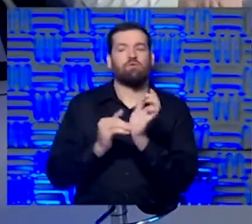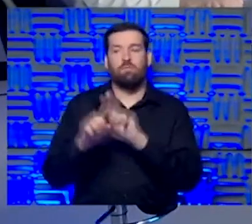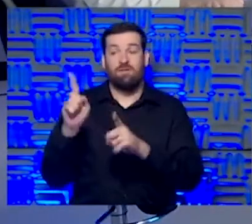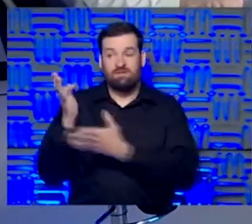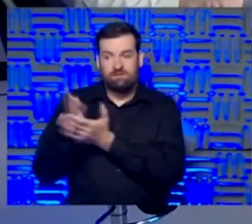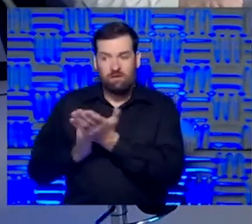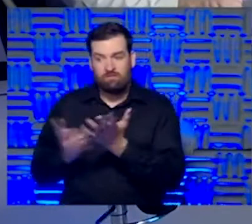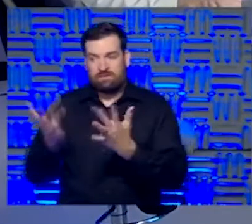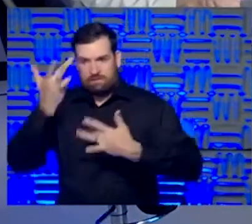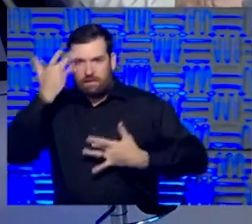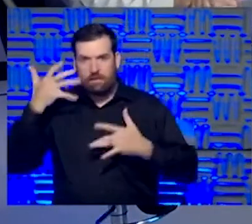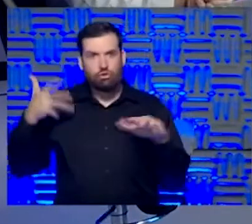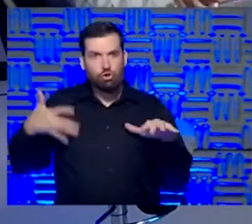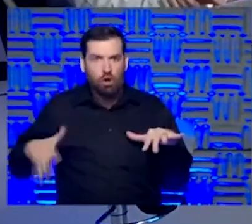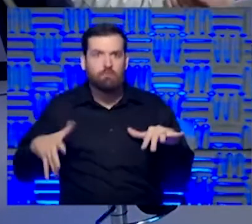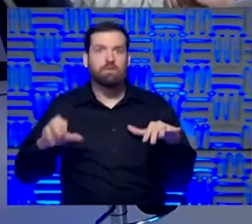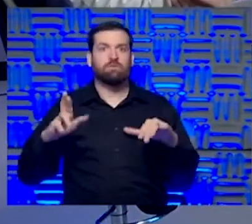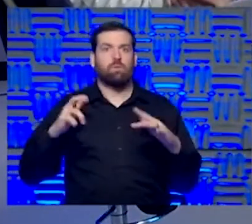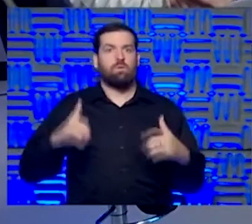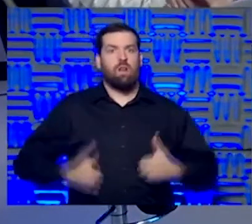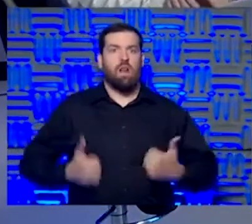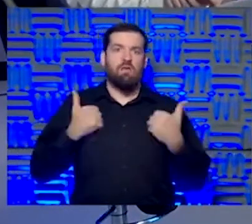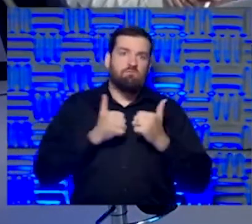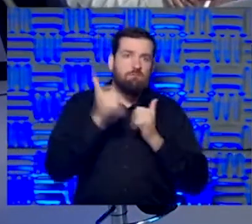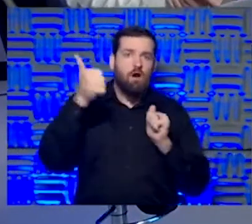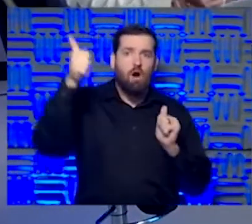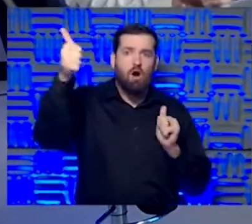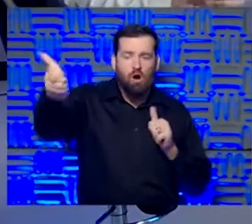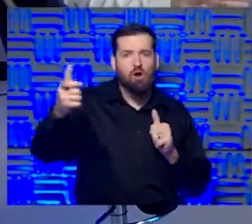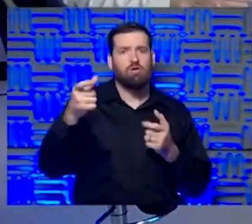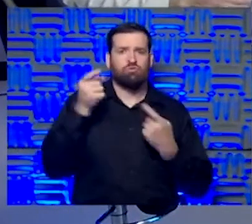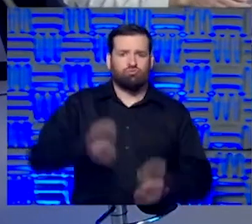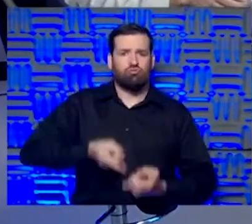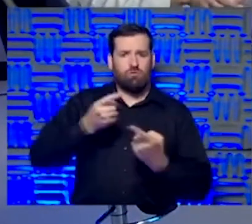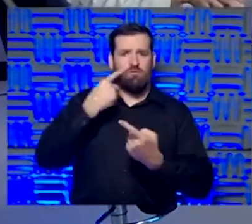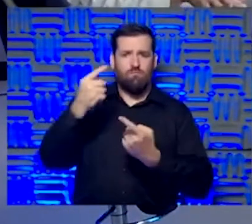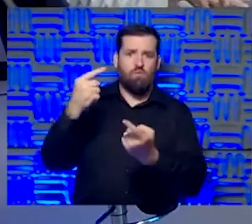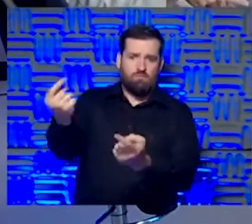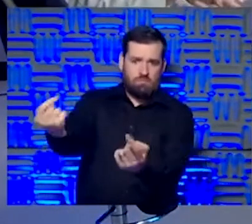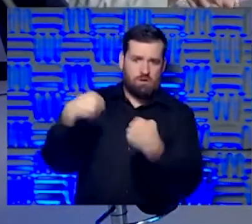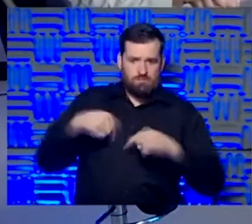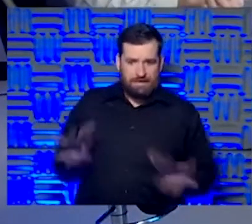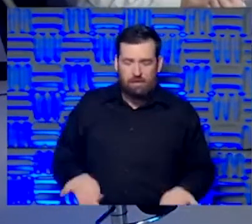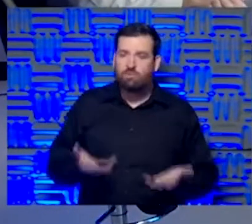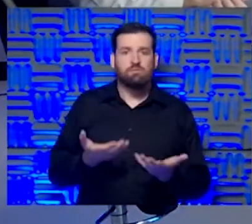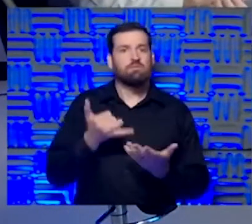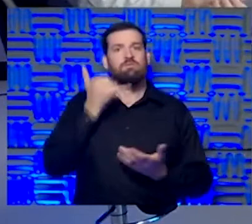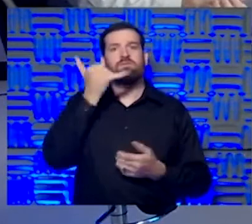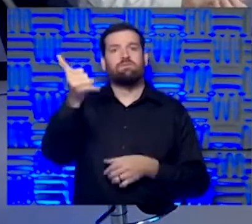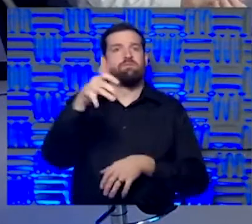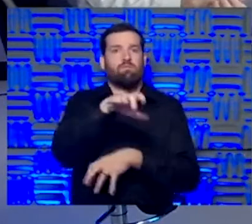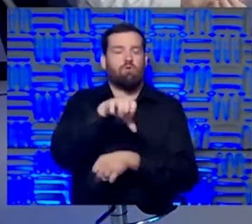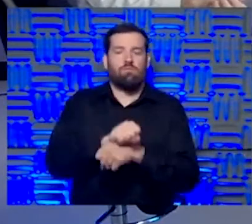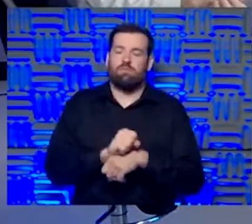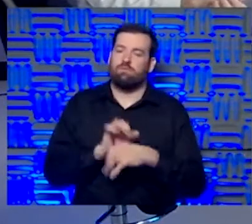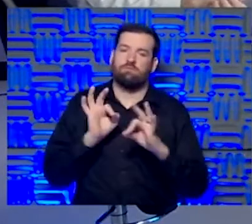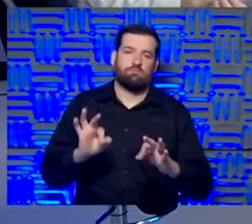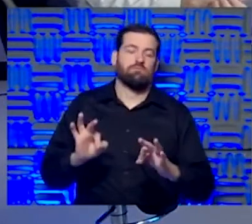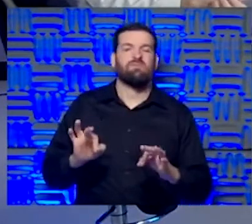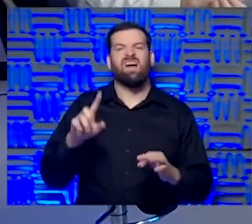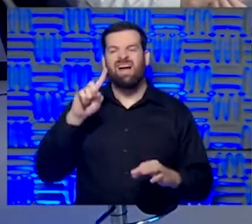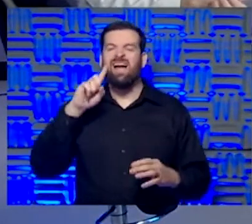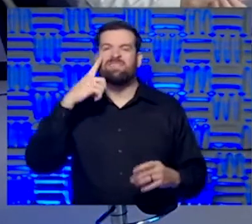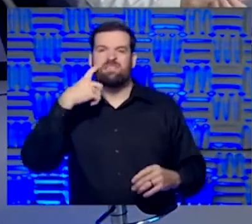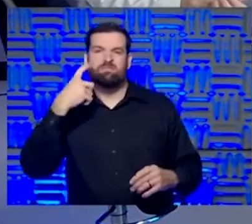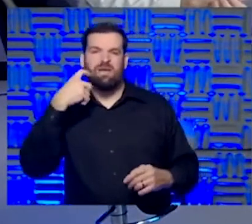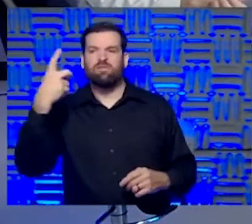are sick and we're nervous about them, or they live far away, or they have trouble getting here. Telemedicine's right there. So I think long run it'll be a 2/3, 1/3 kind